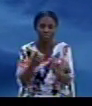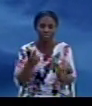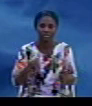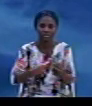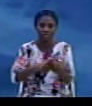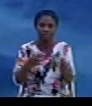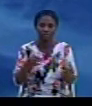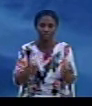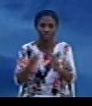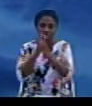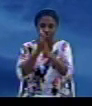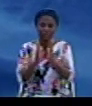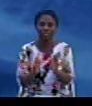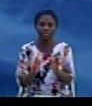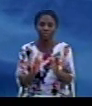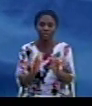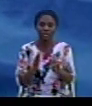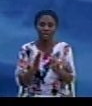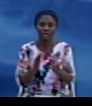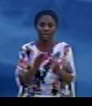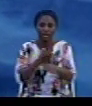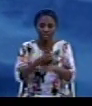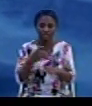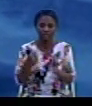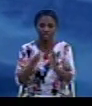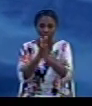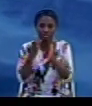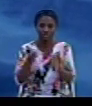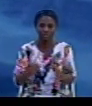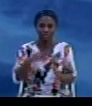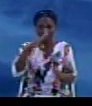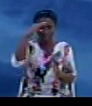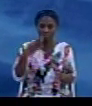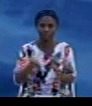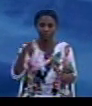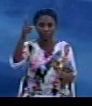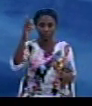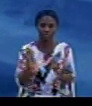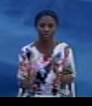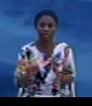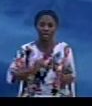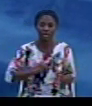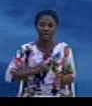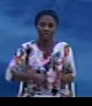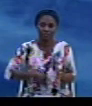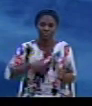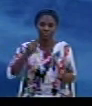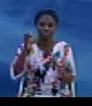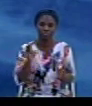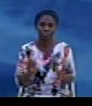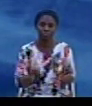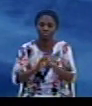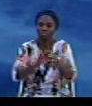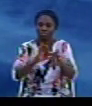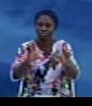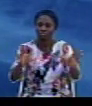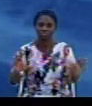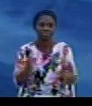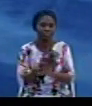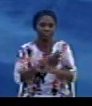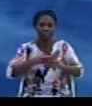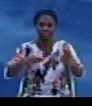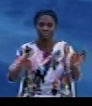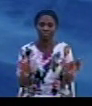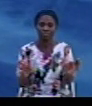so relieved. I had to press the place. Is this a dream? I pressed and pressed and pressed and pressed. The place was not